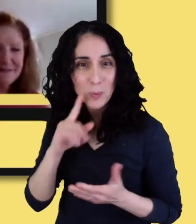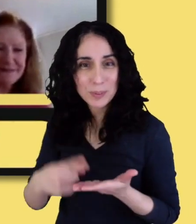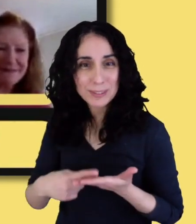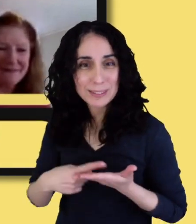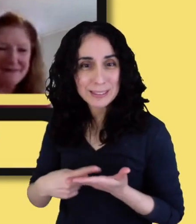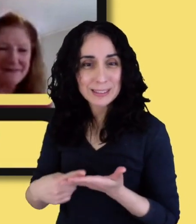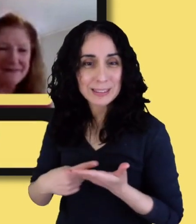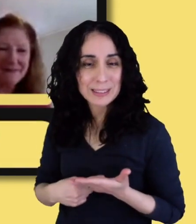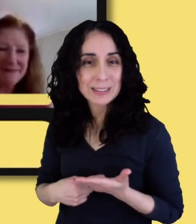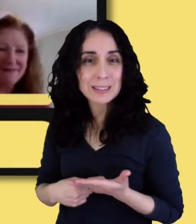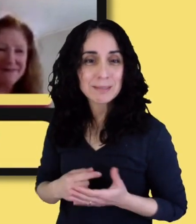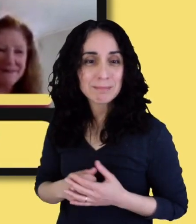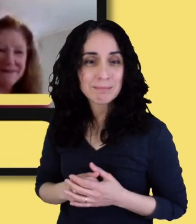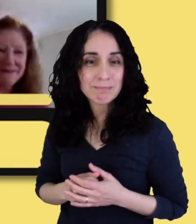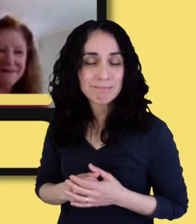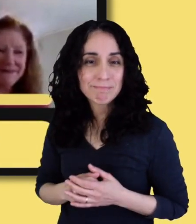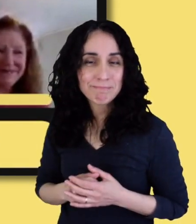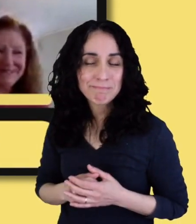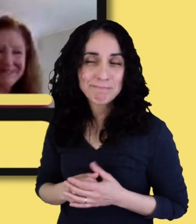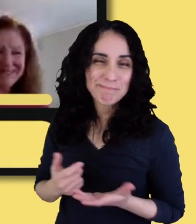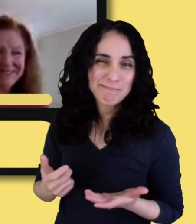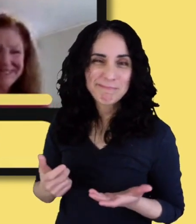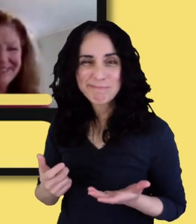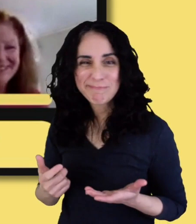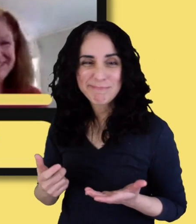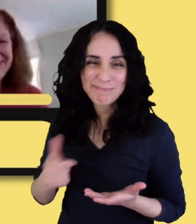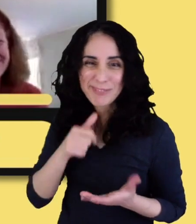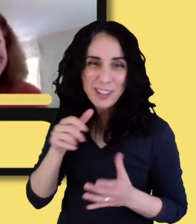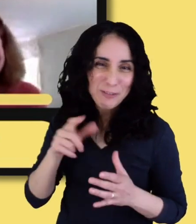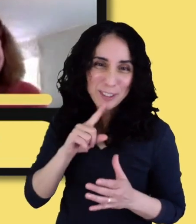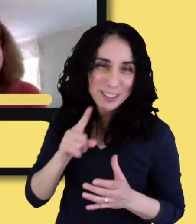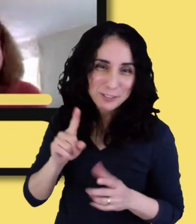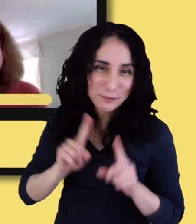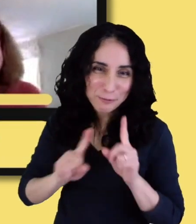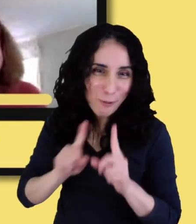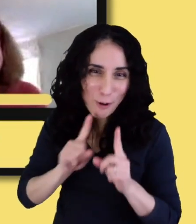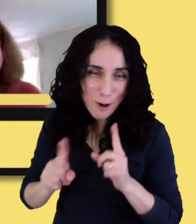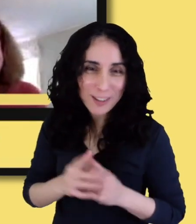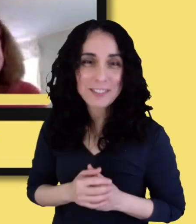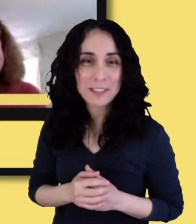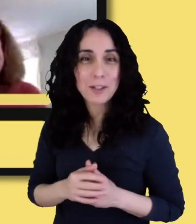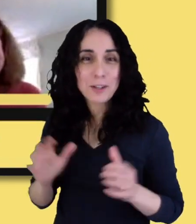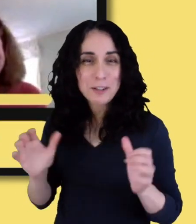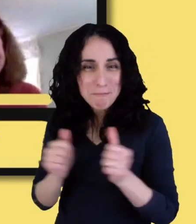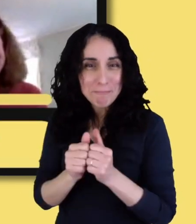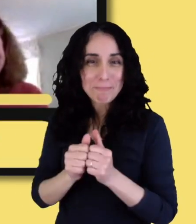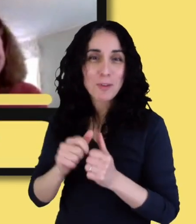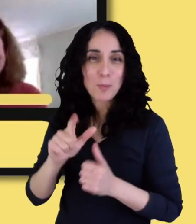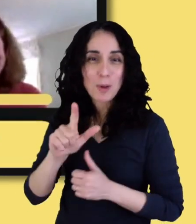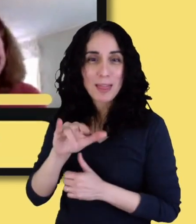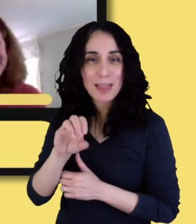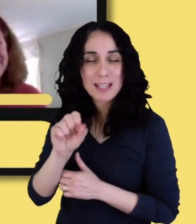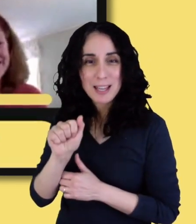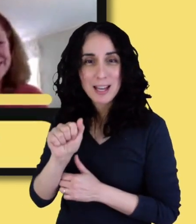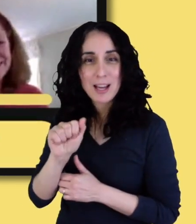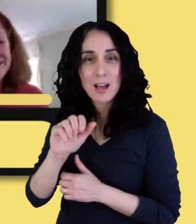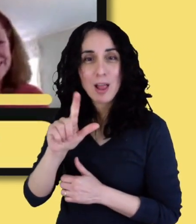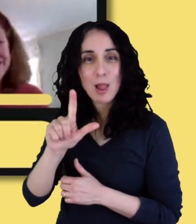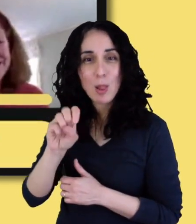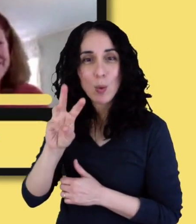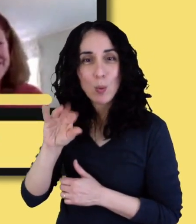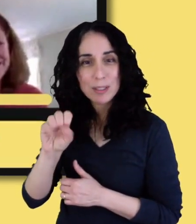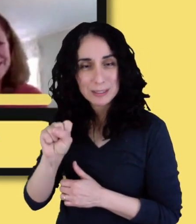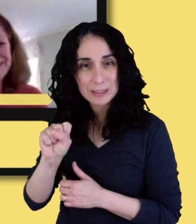with, well, not really talking, but we'll be with Lisa Lewis, who is a